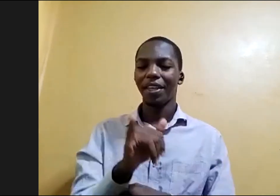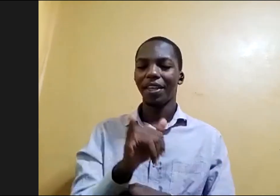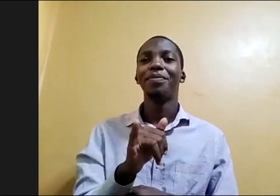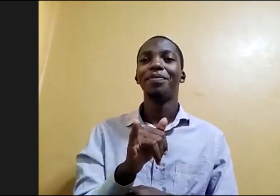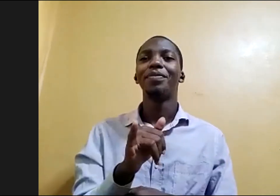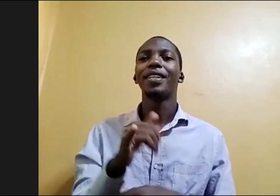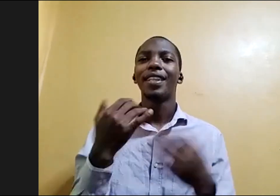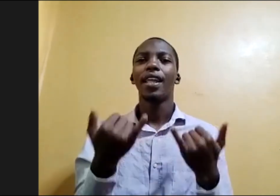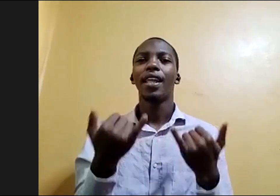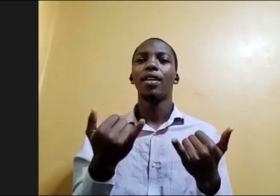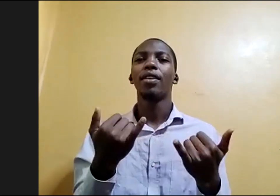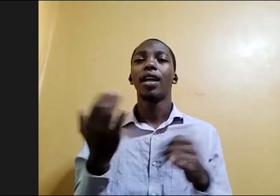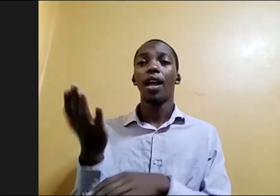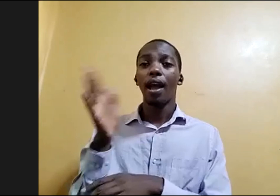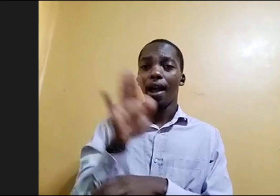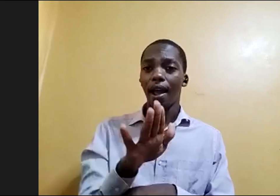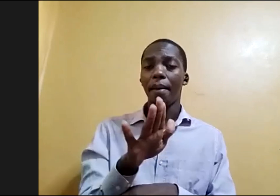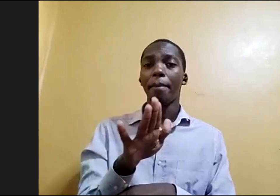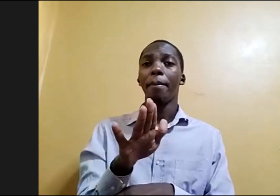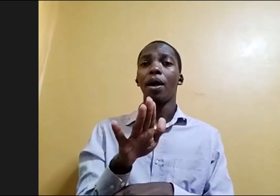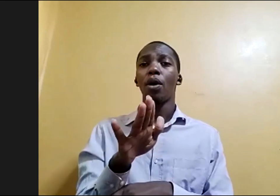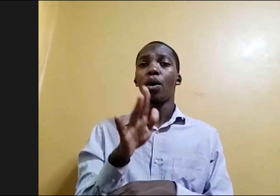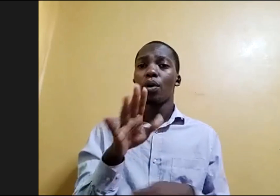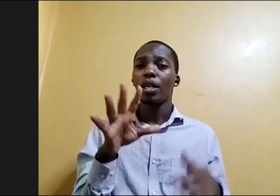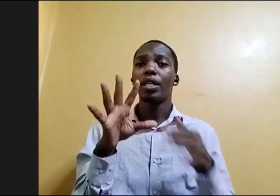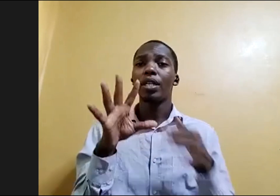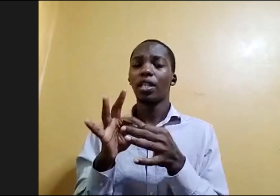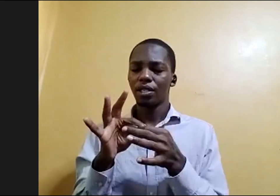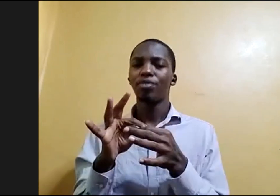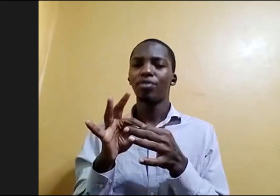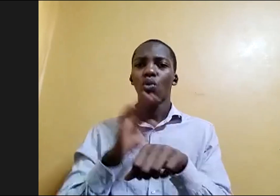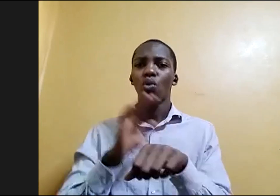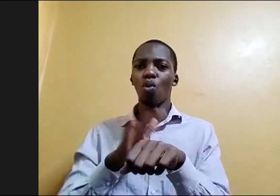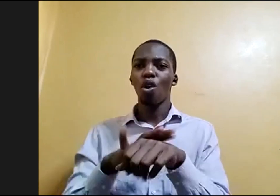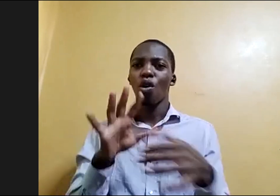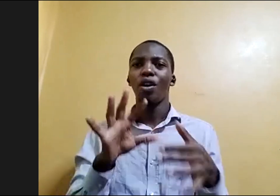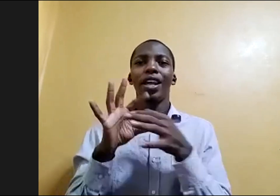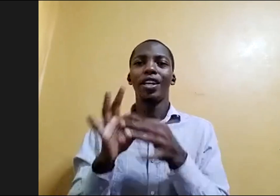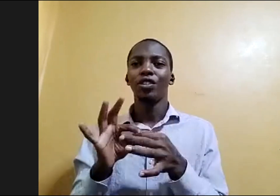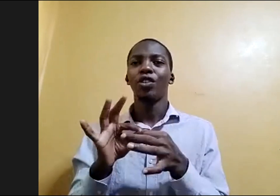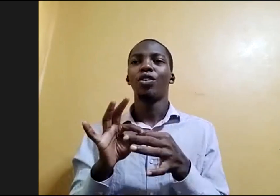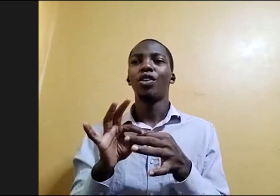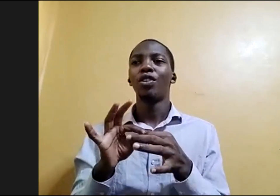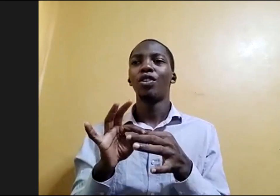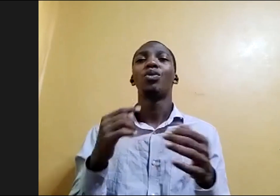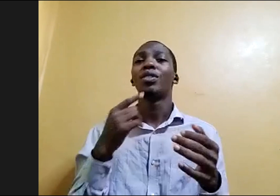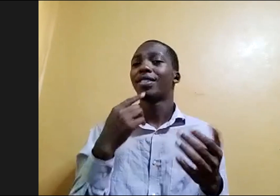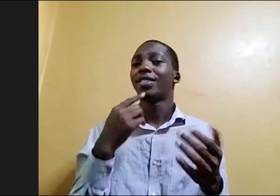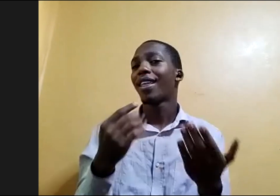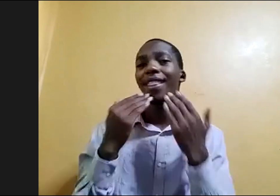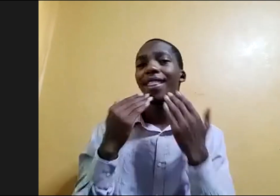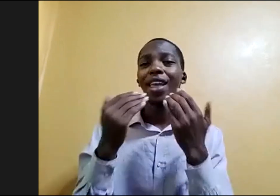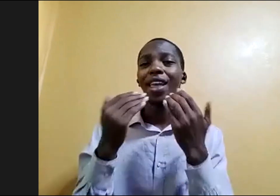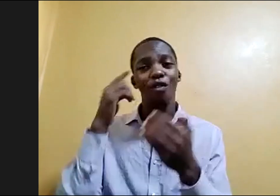And I just come back to the stable connection in time to say asante to all of you. It's been really a